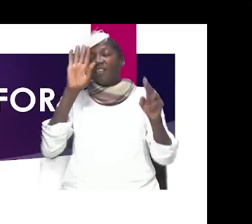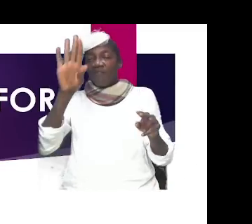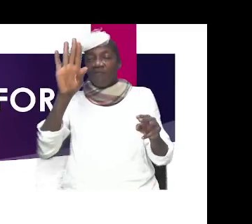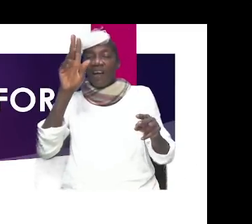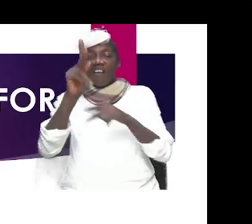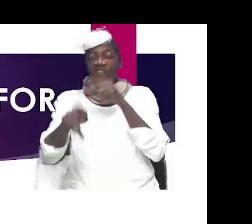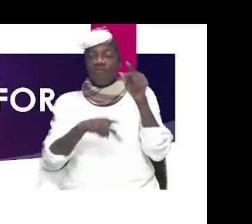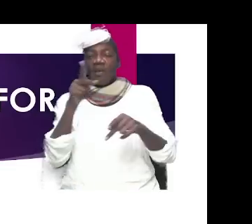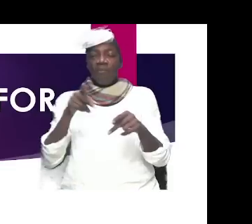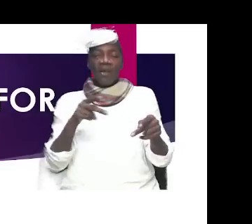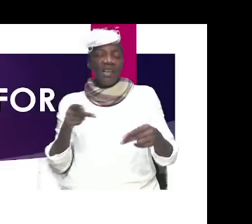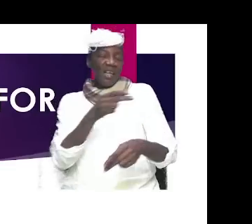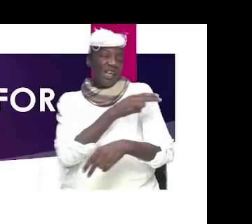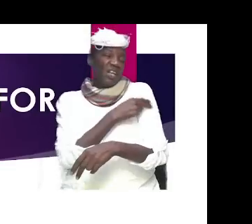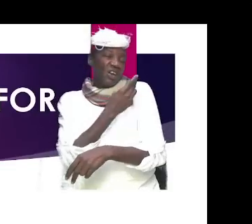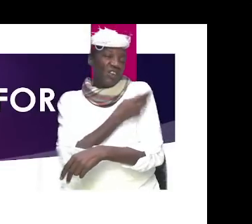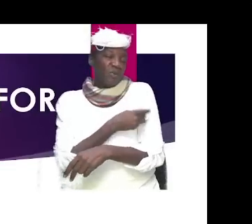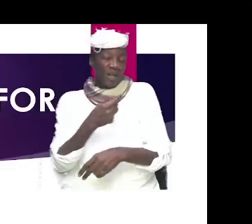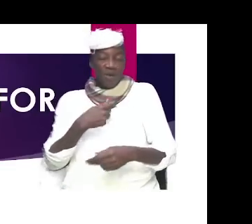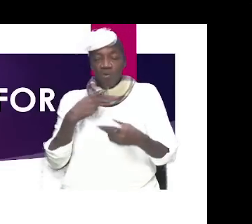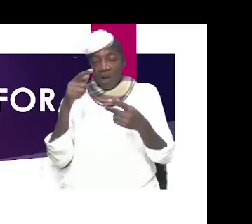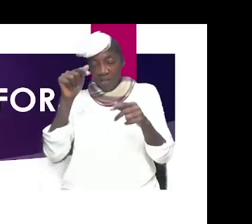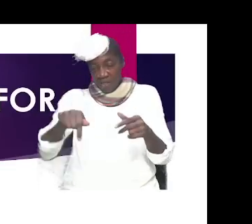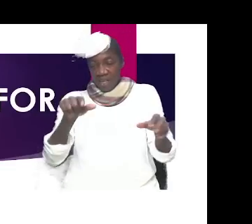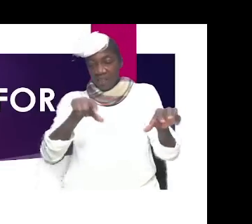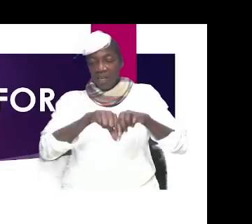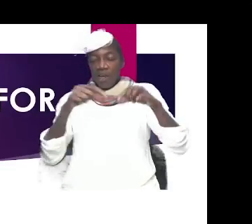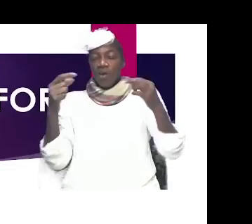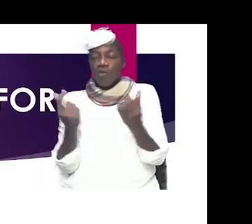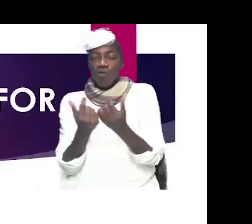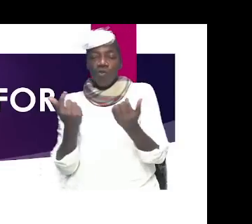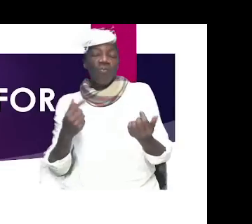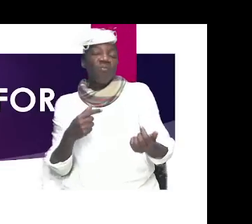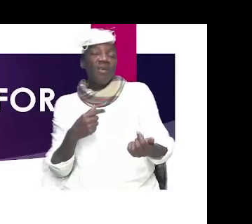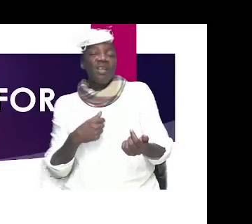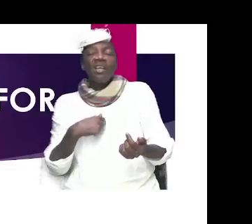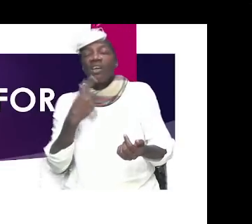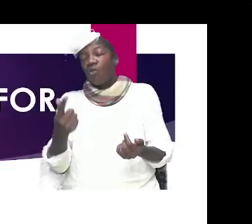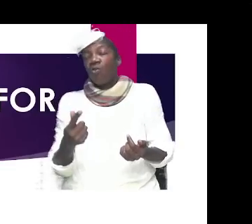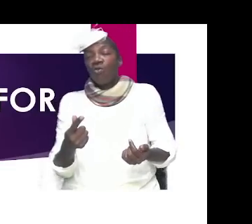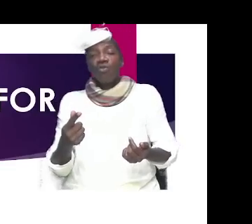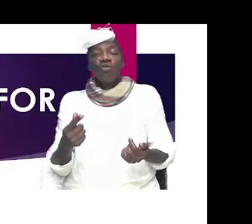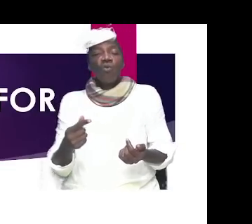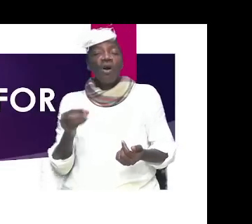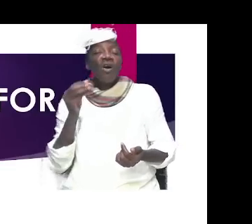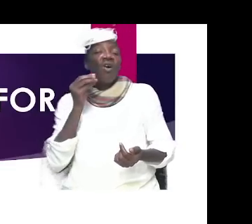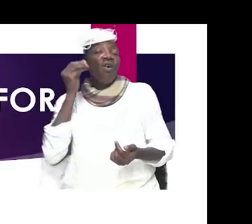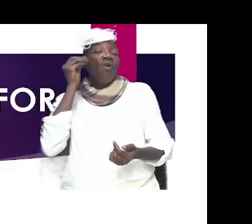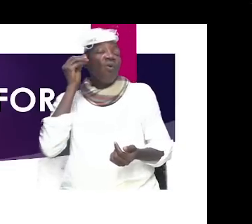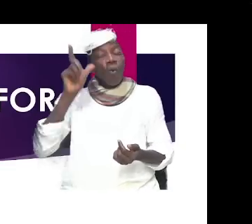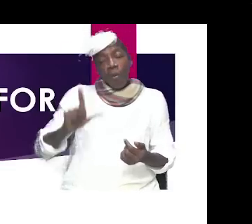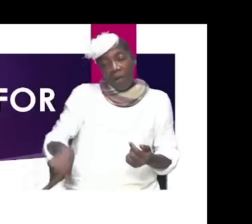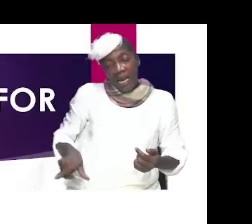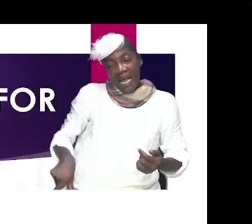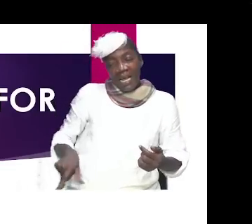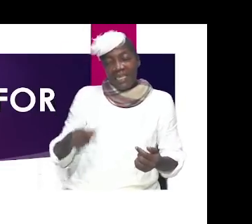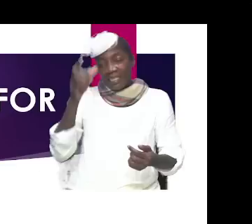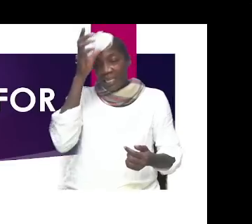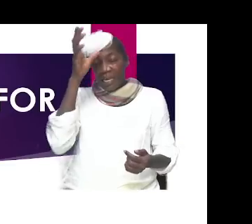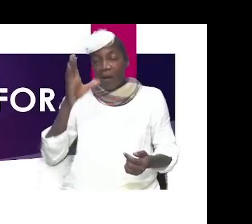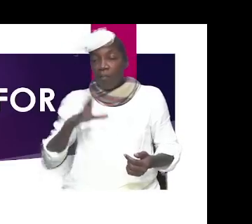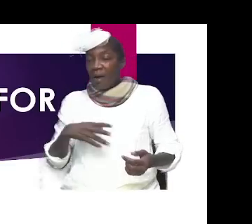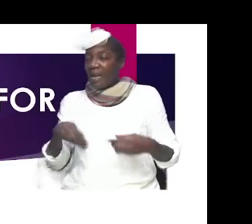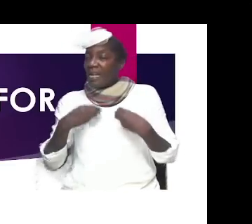this group to know that I have gone over to there to that homeless man and I drop off 10 boxes of food and everybody applaud you. That will be